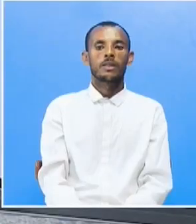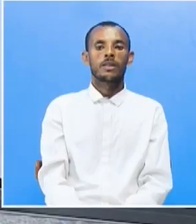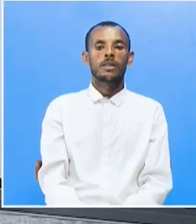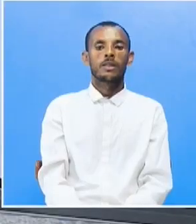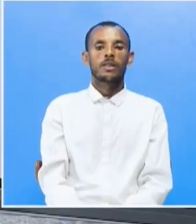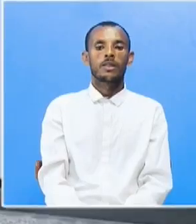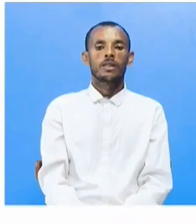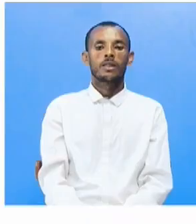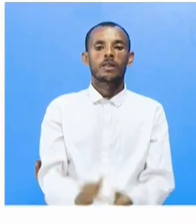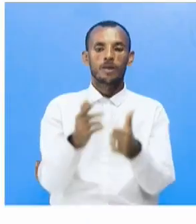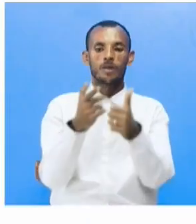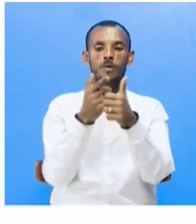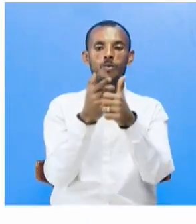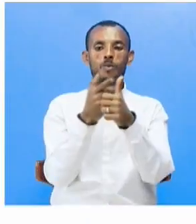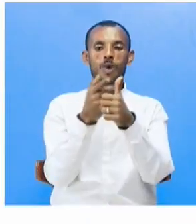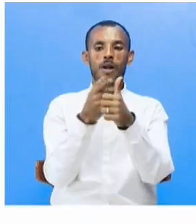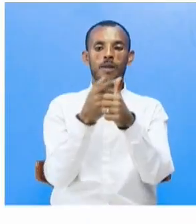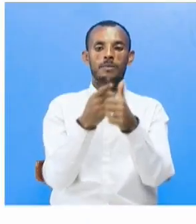One,